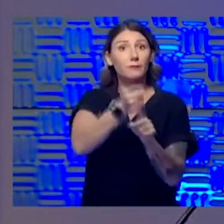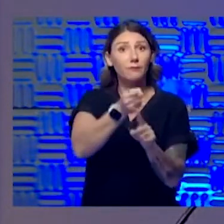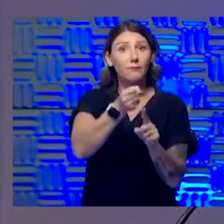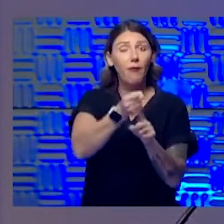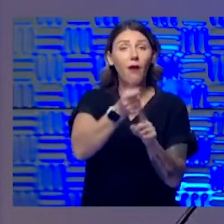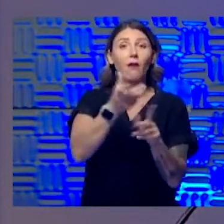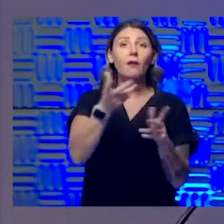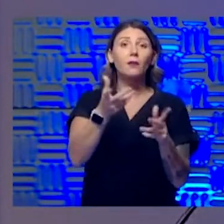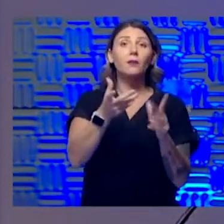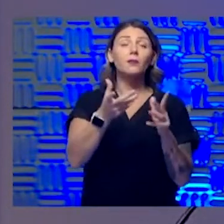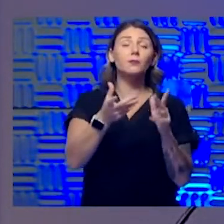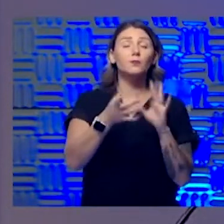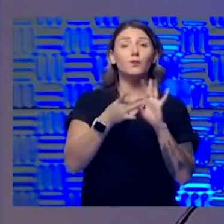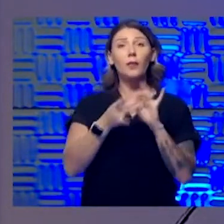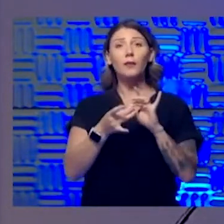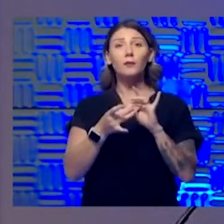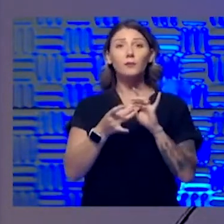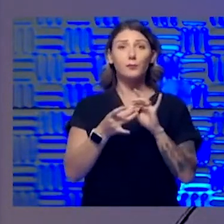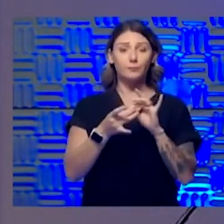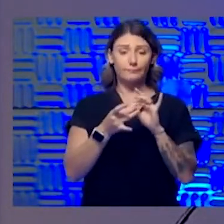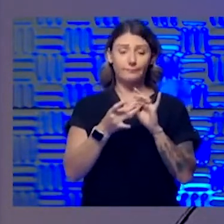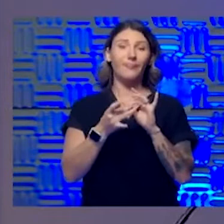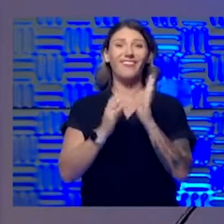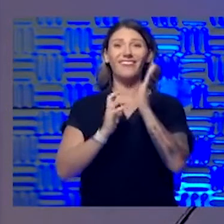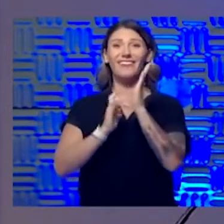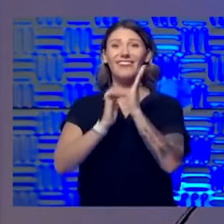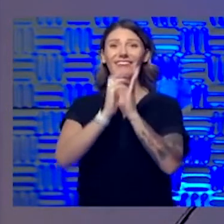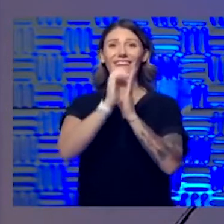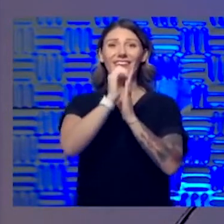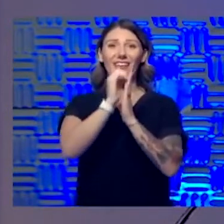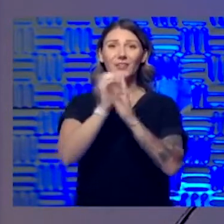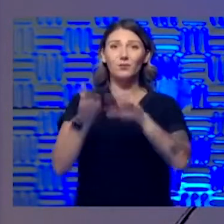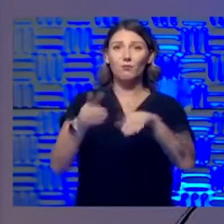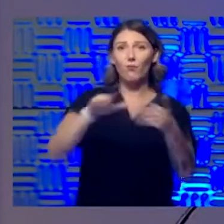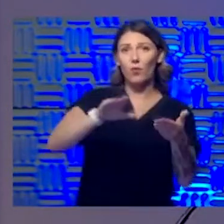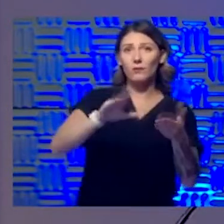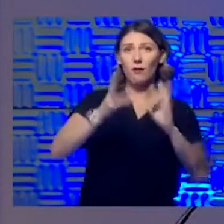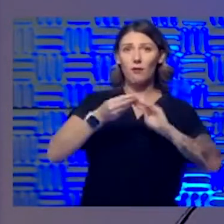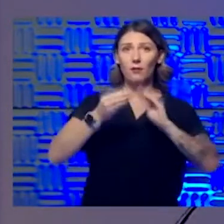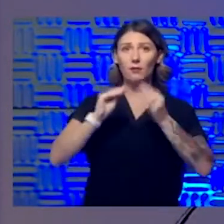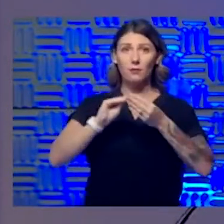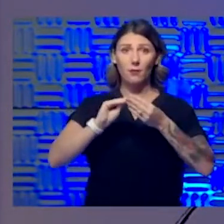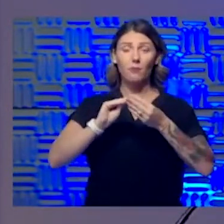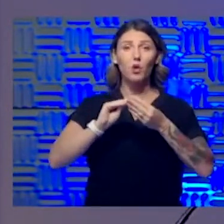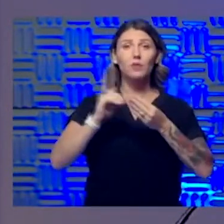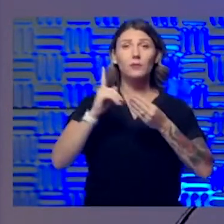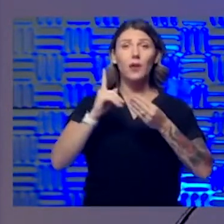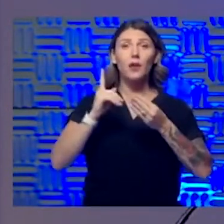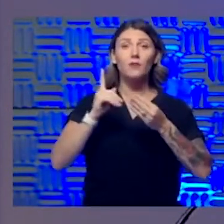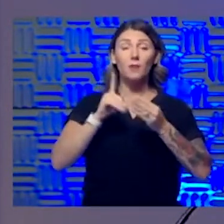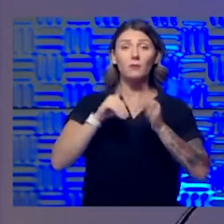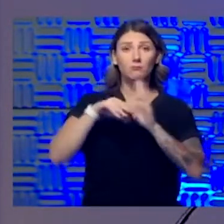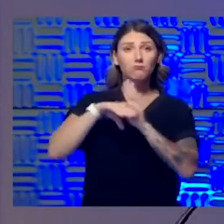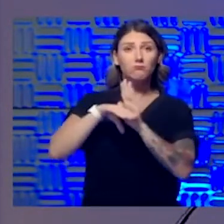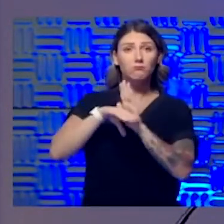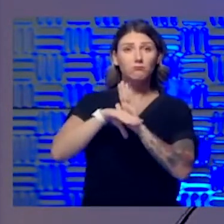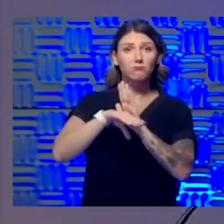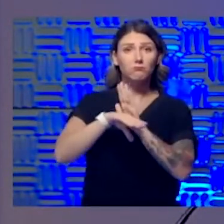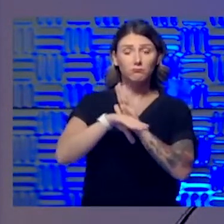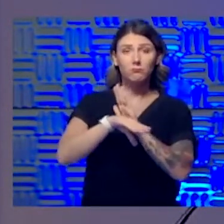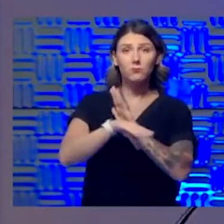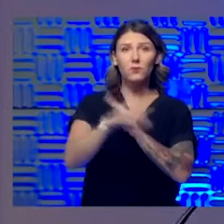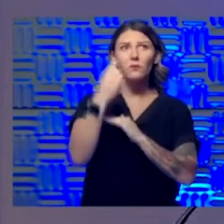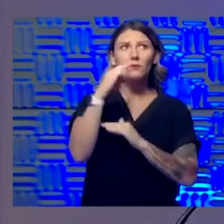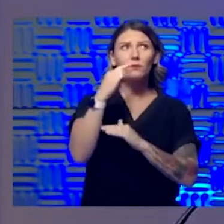terms of our cancer mortality figures, which have been dropping steadily